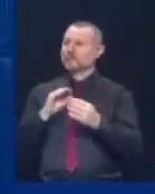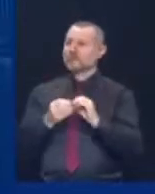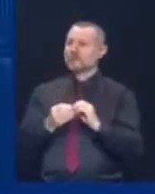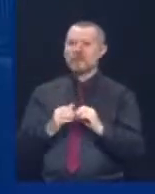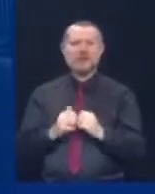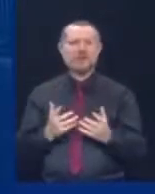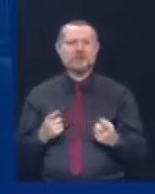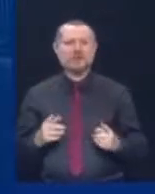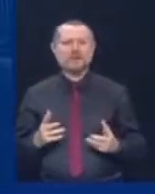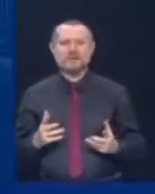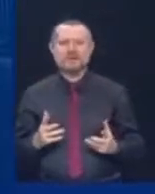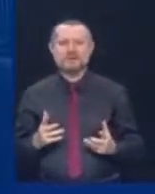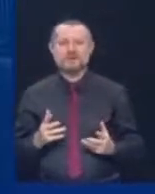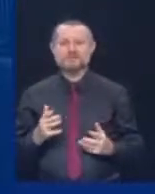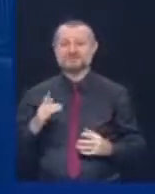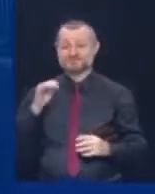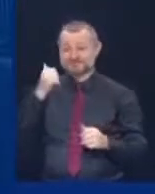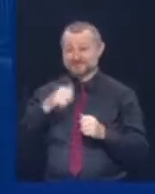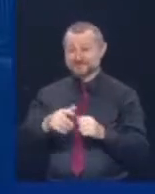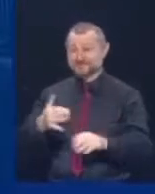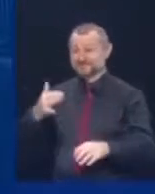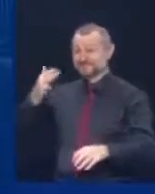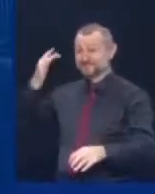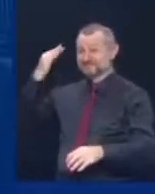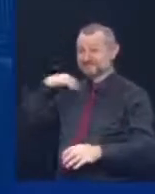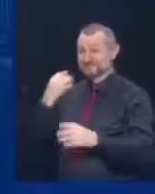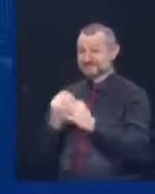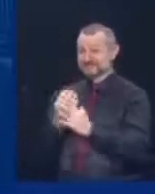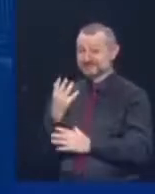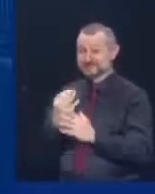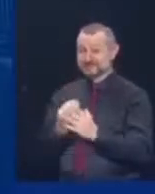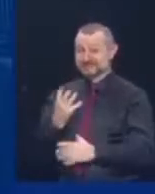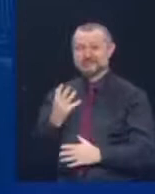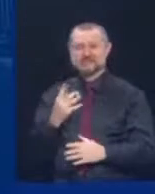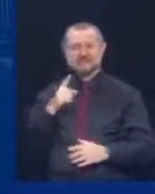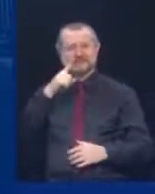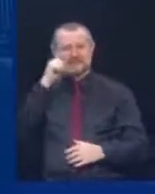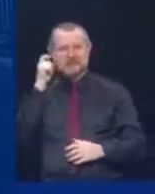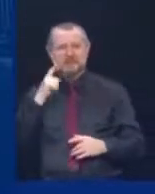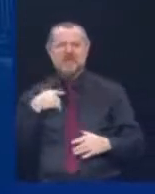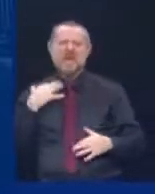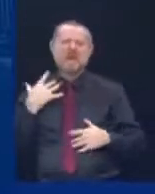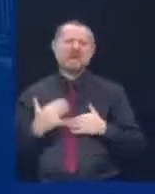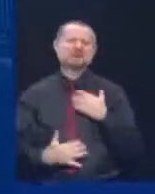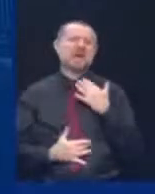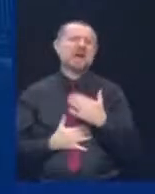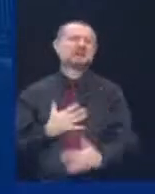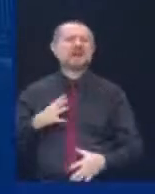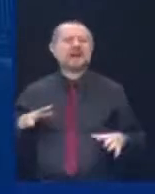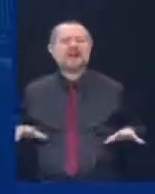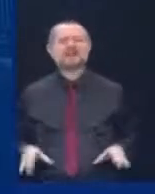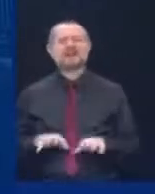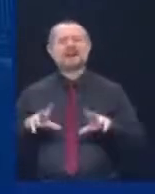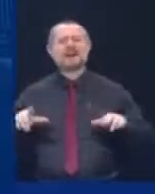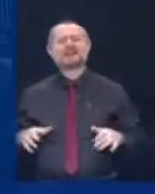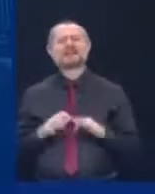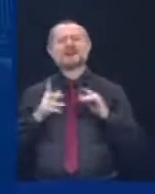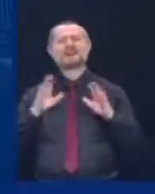It took a lot of effort and a lot of pain to get to this